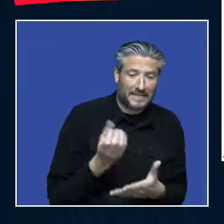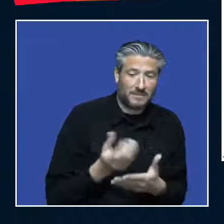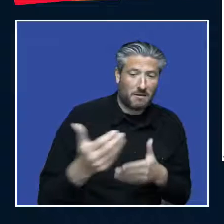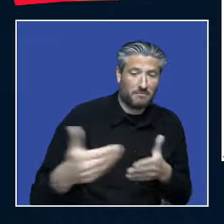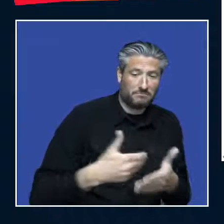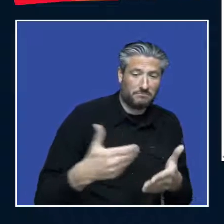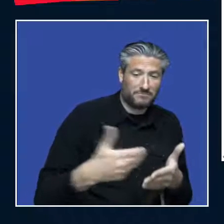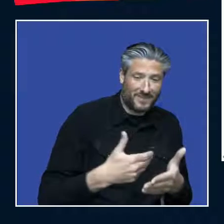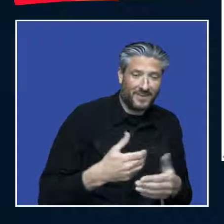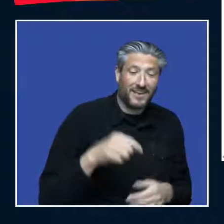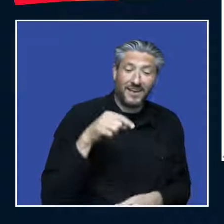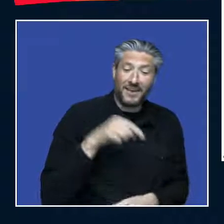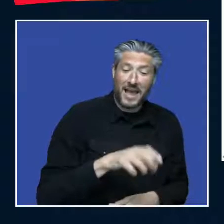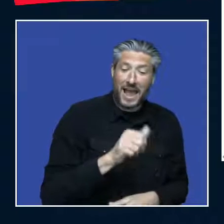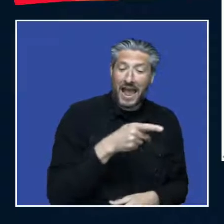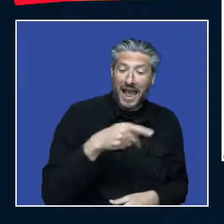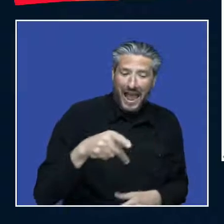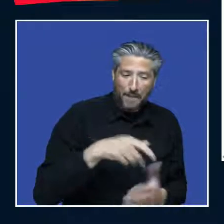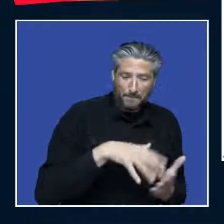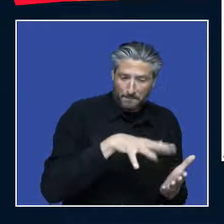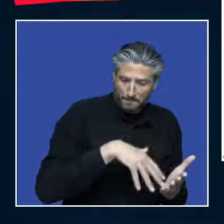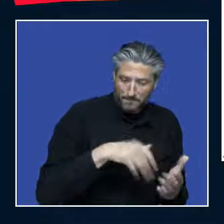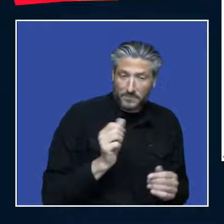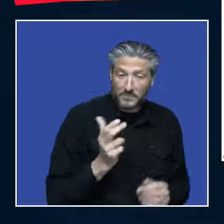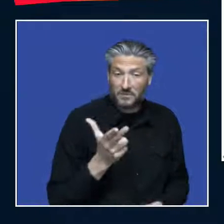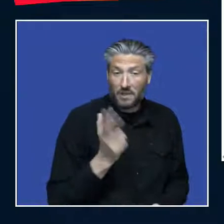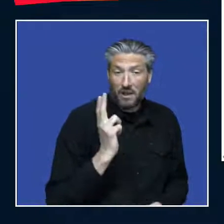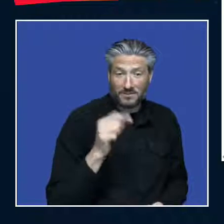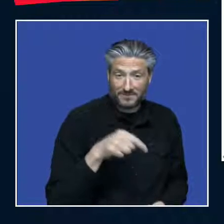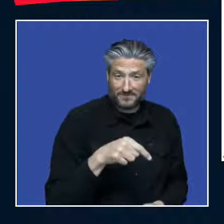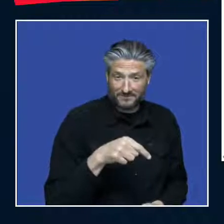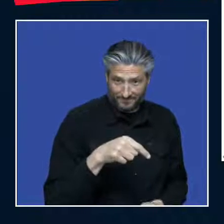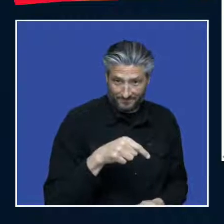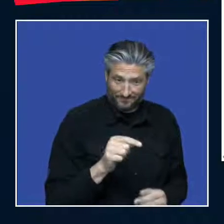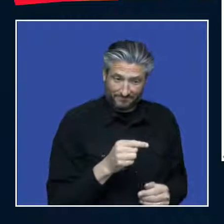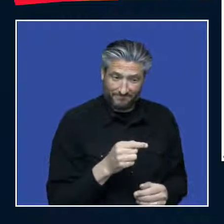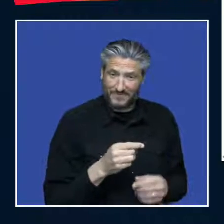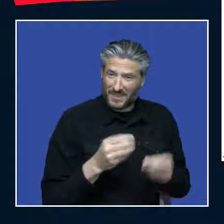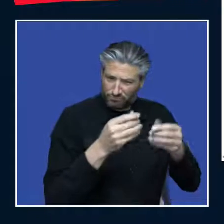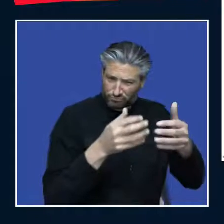with java-jar, as I'm used to as a Java developer.